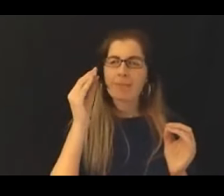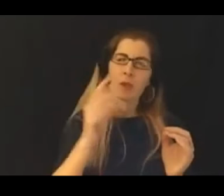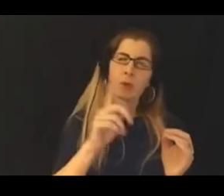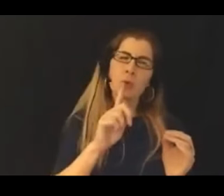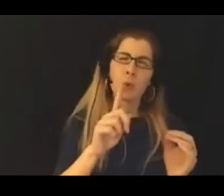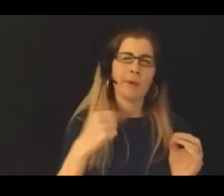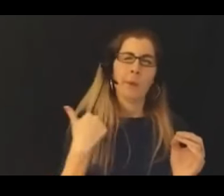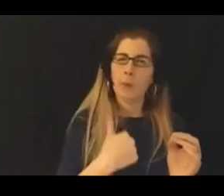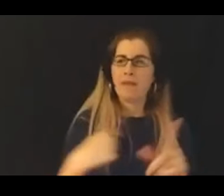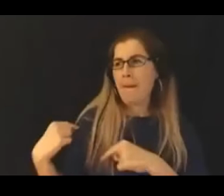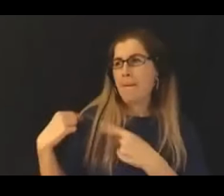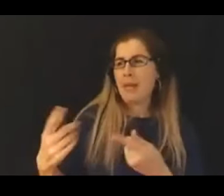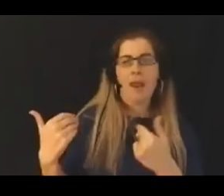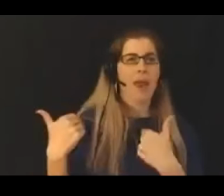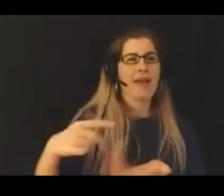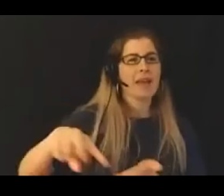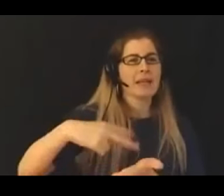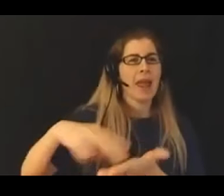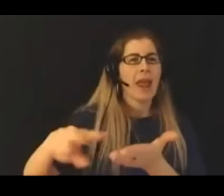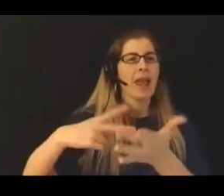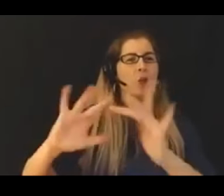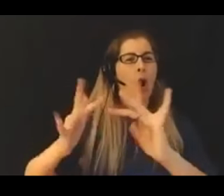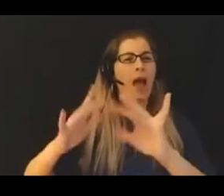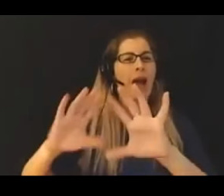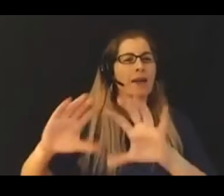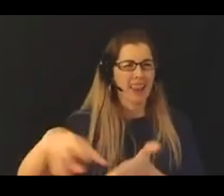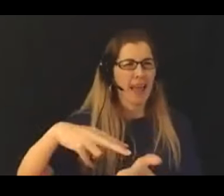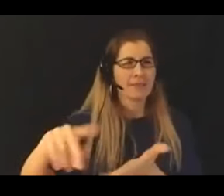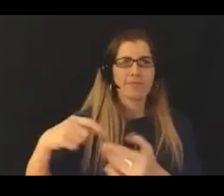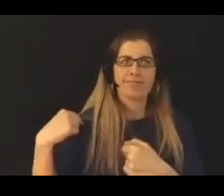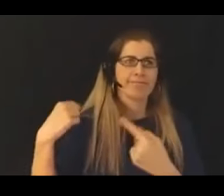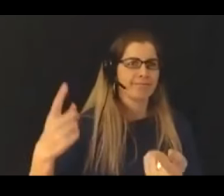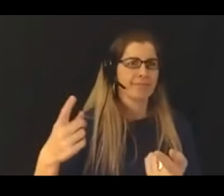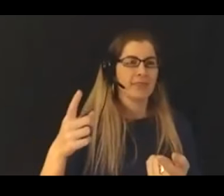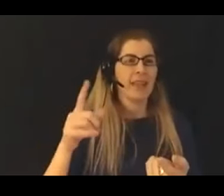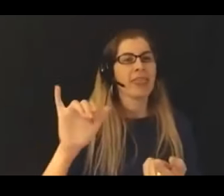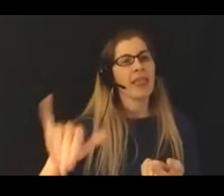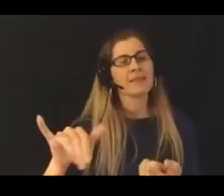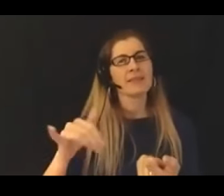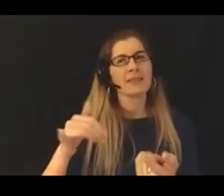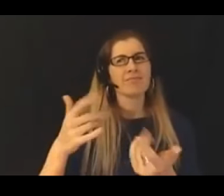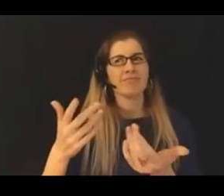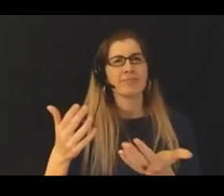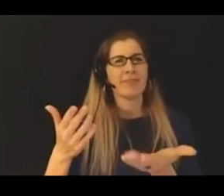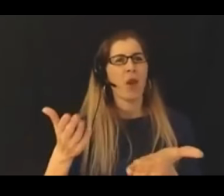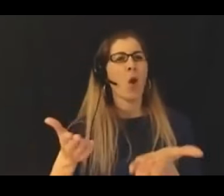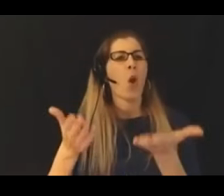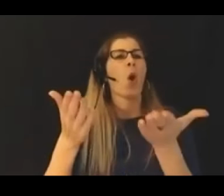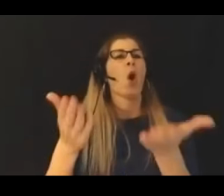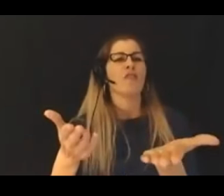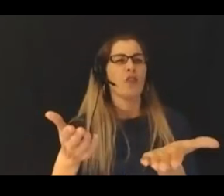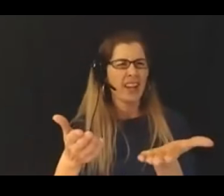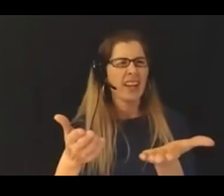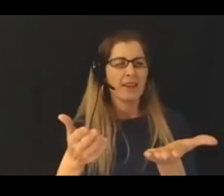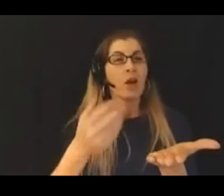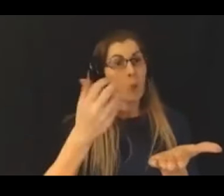that were happening throughout the week. It was really kind of a dynamic offering of things at the studio, and we had a community